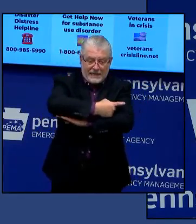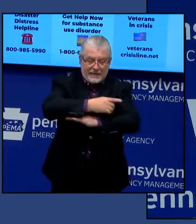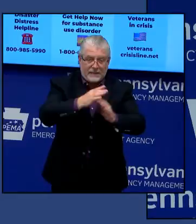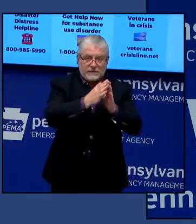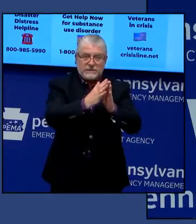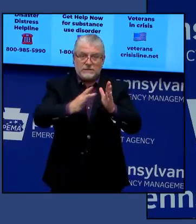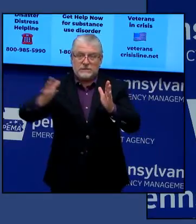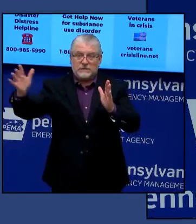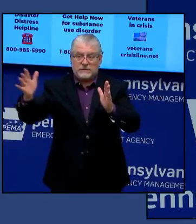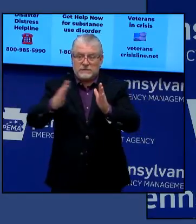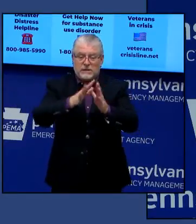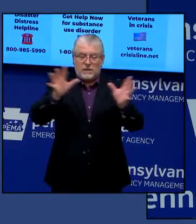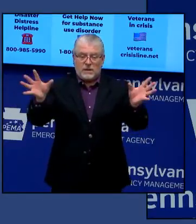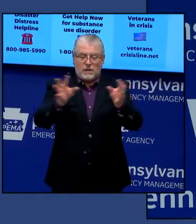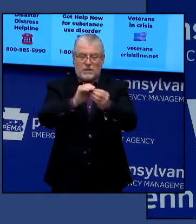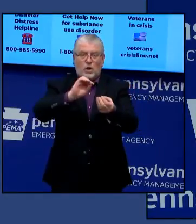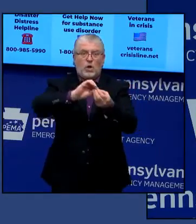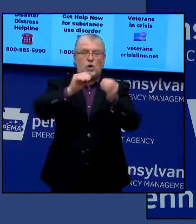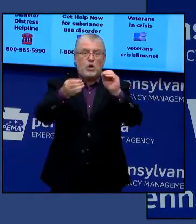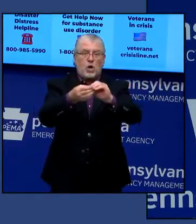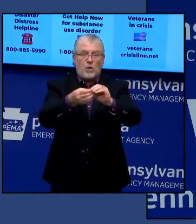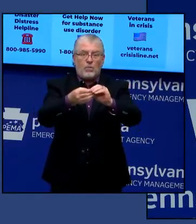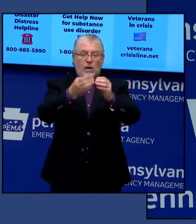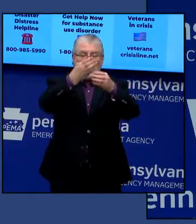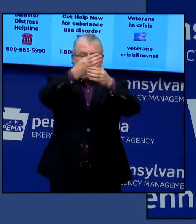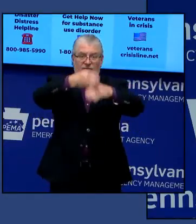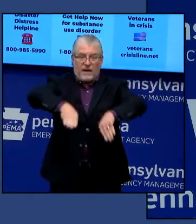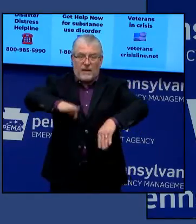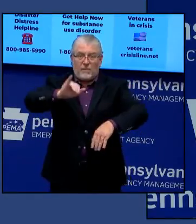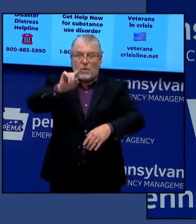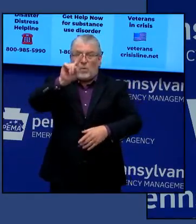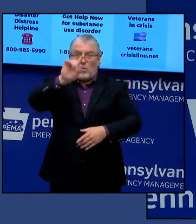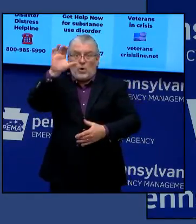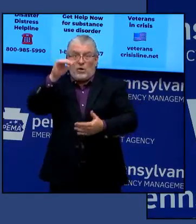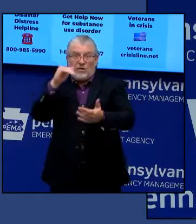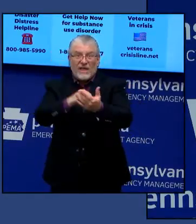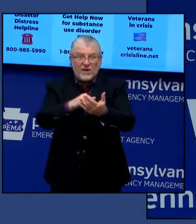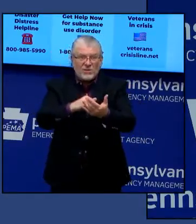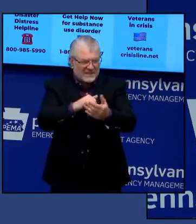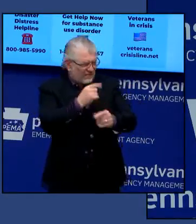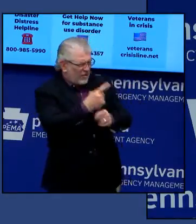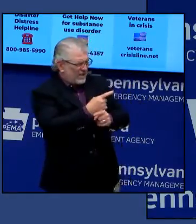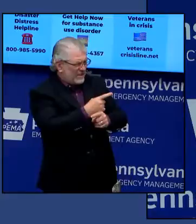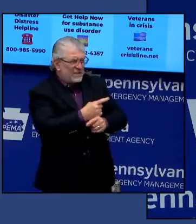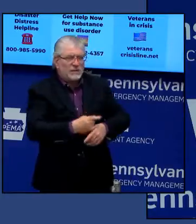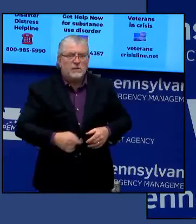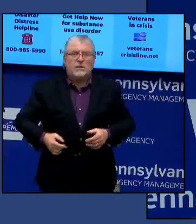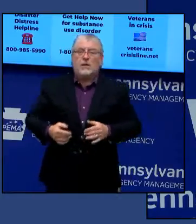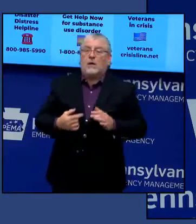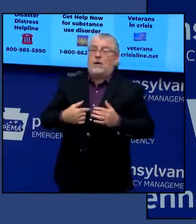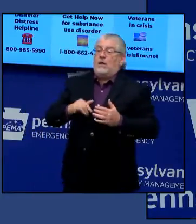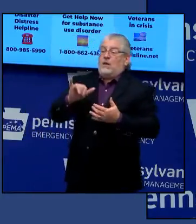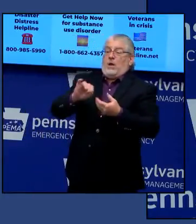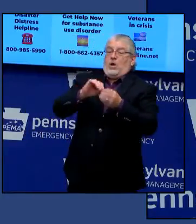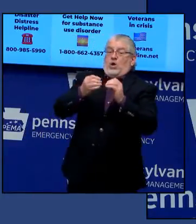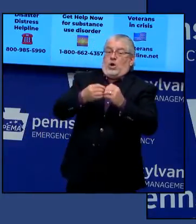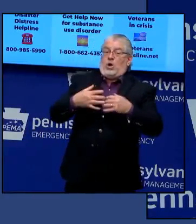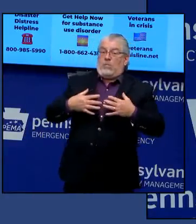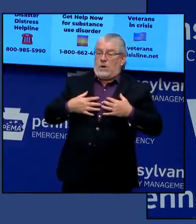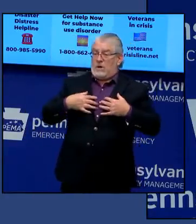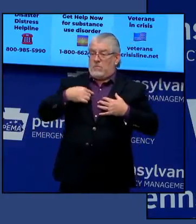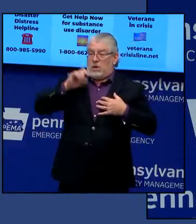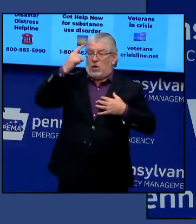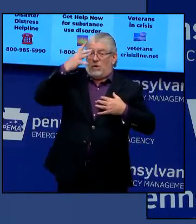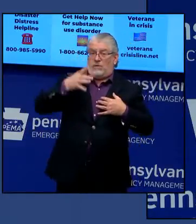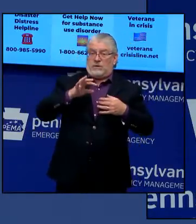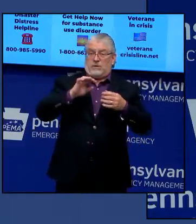of Friday's numbers. Does that sound correct? I am not facile enough with numbers to do that calculation in my head, but I have it all